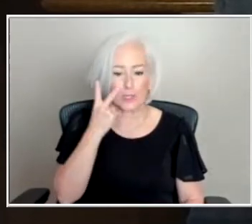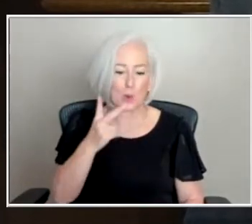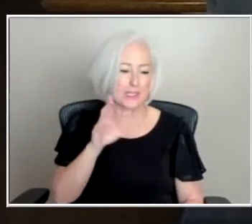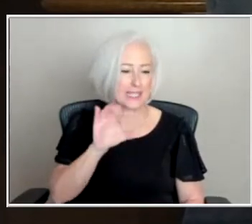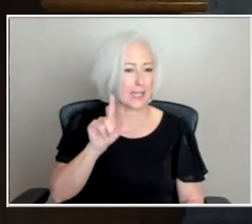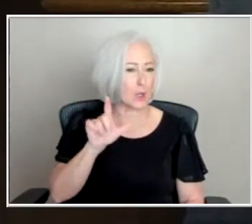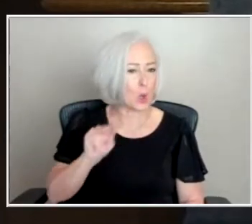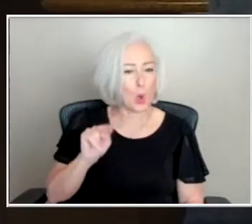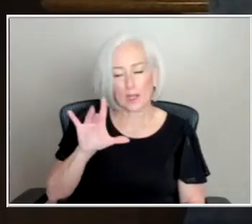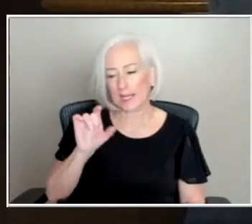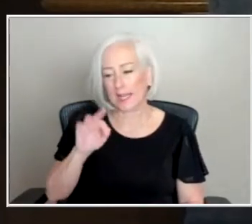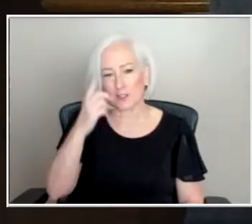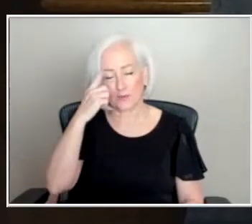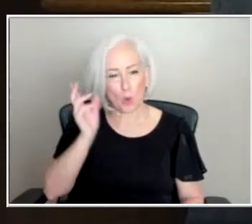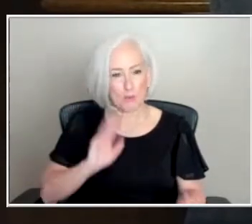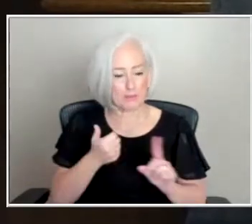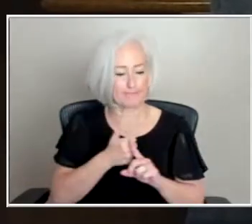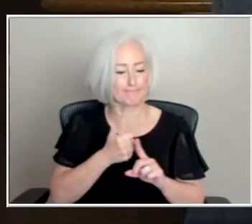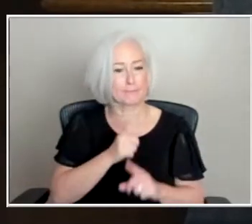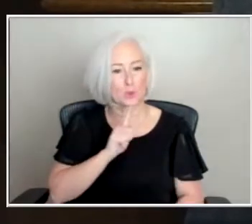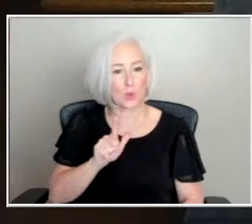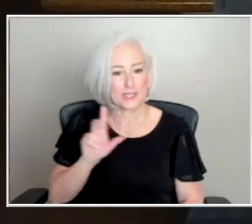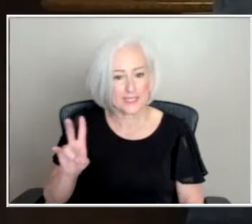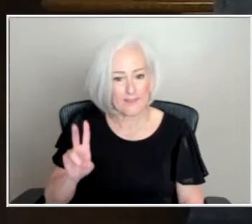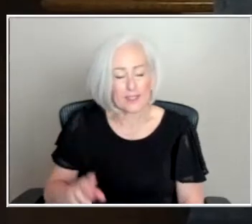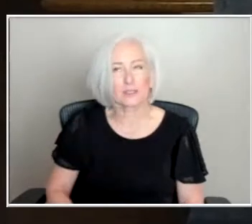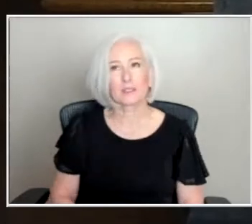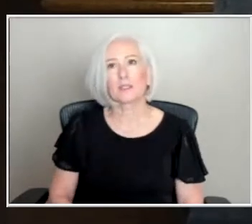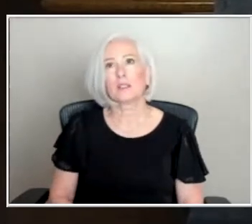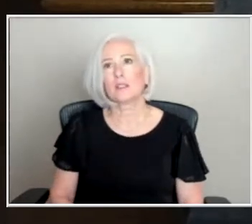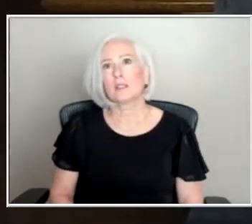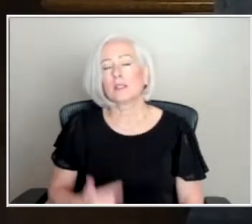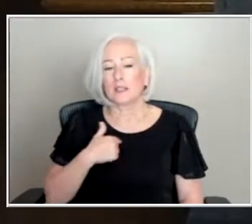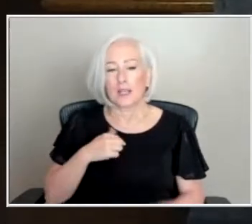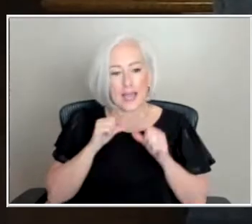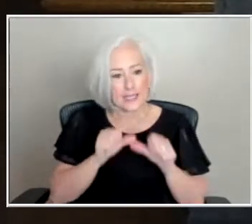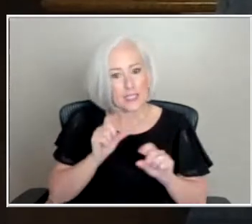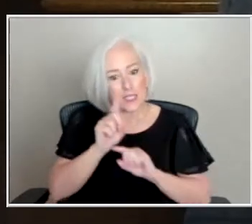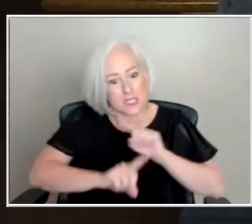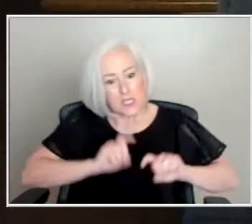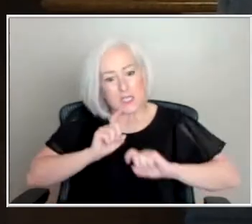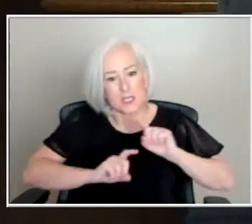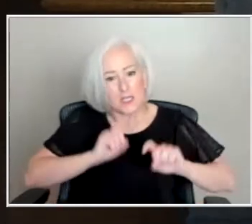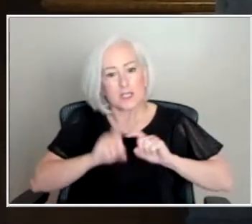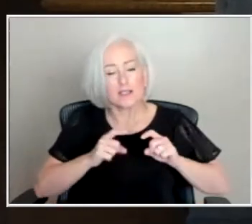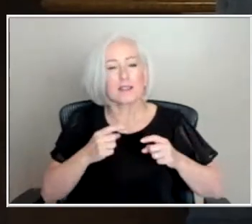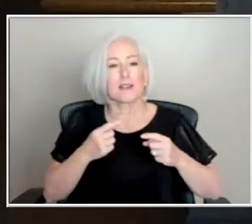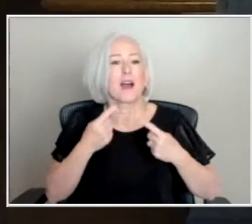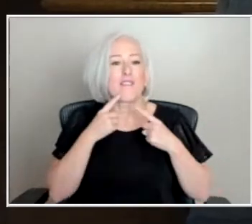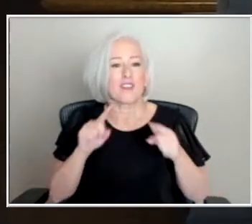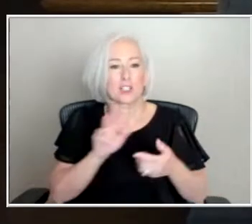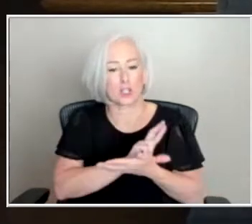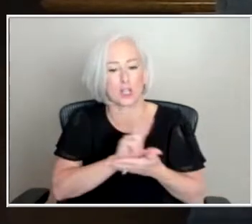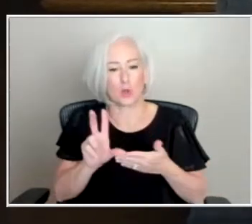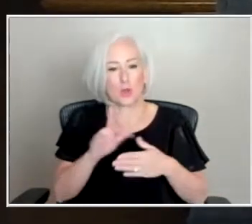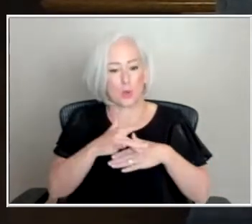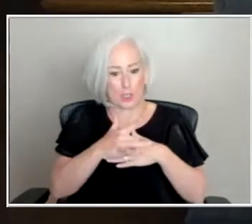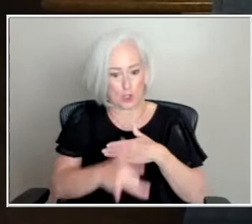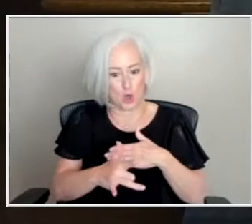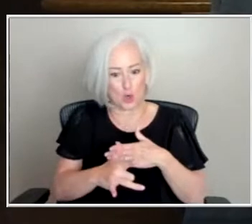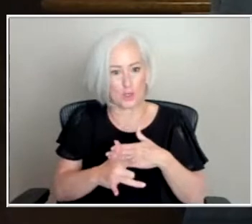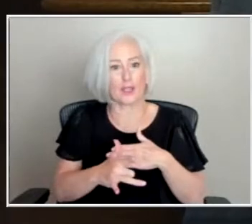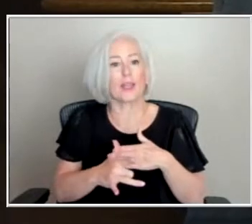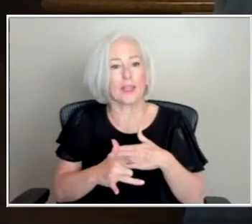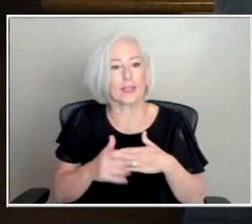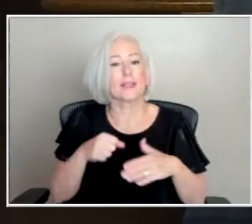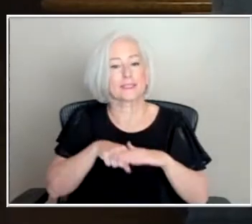27-year-olds. But kept pushing the issue, and eventually they took the baby 3 weeks early, and